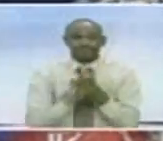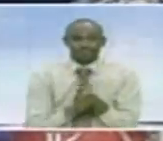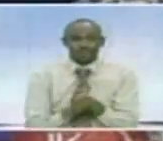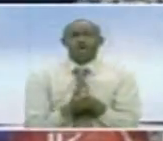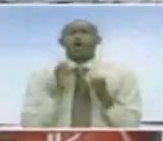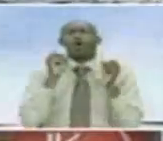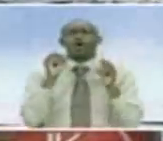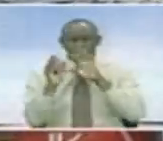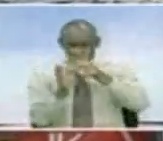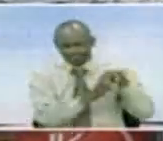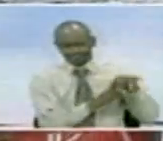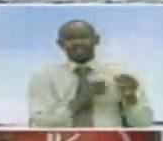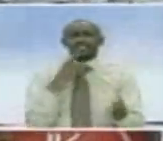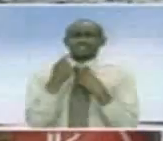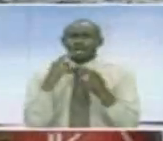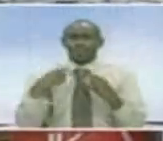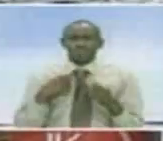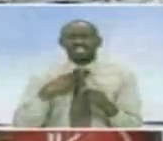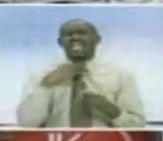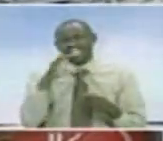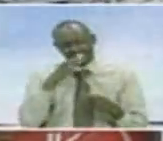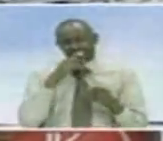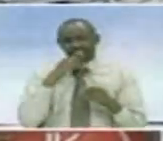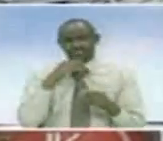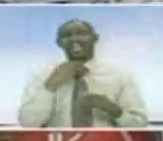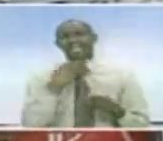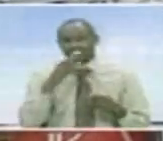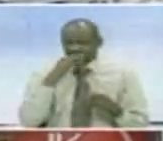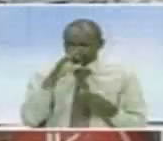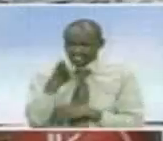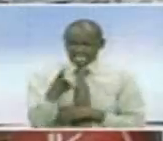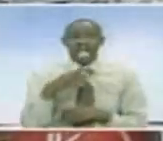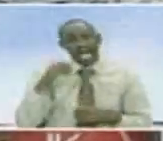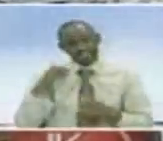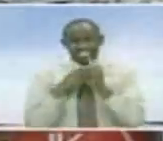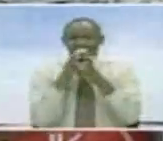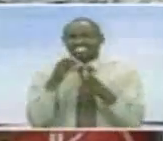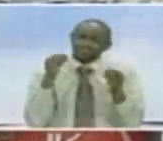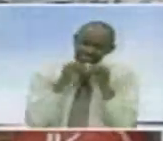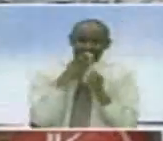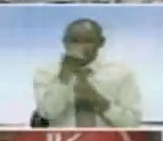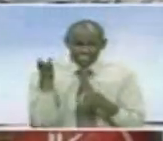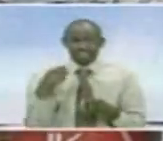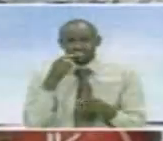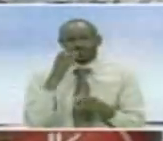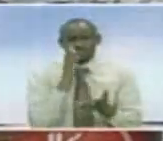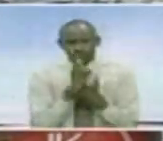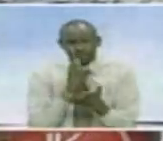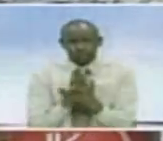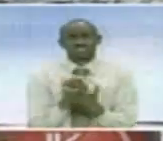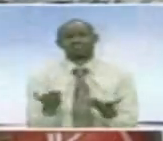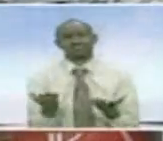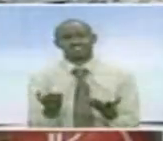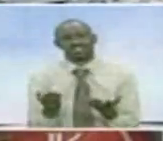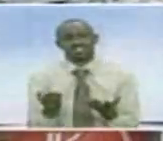hate speech on social media, but it's also been translated to our leadership. Yeah. There are some leaders out there in rallies, they're literally goading,